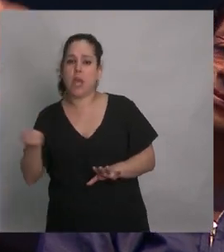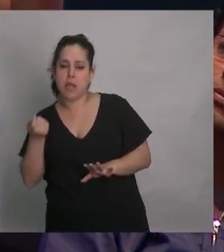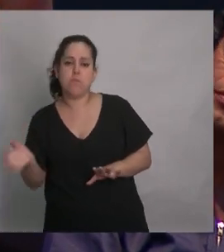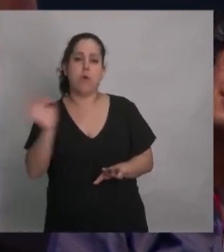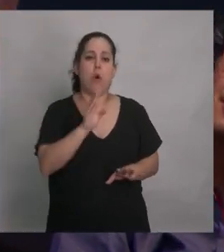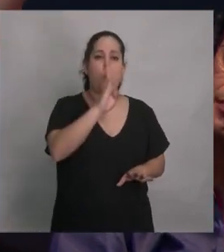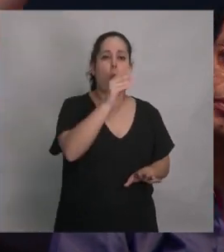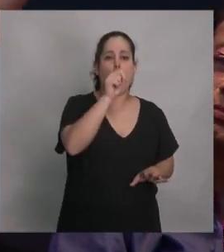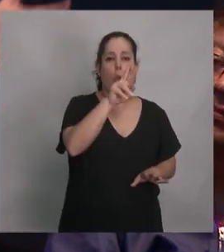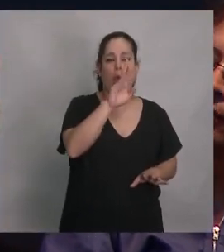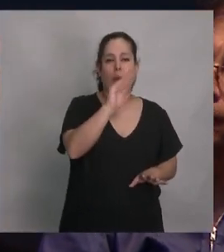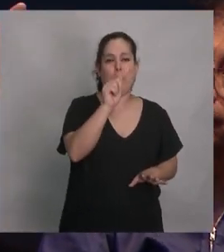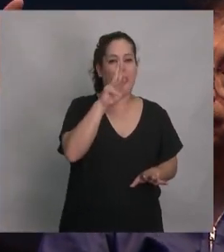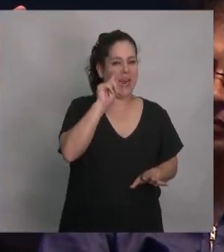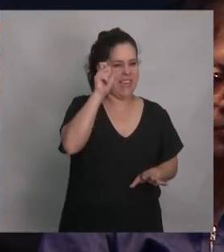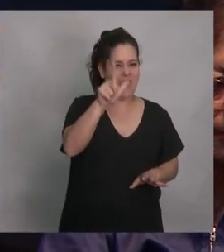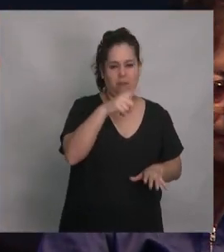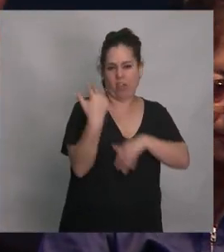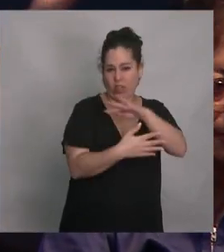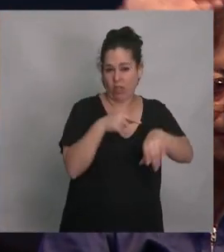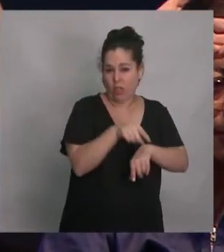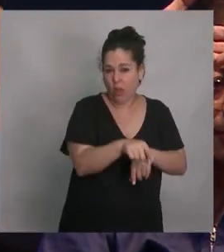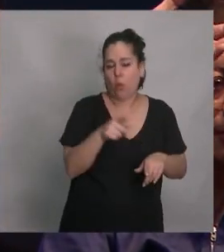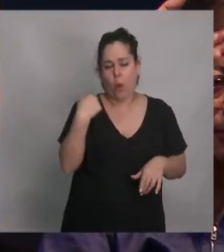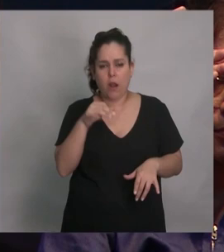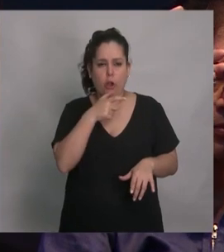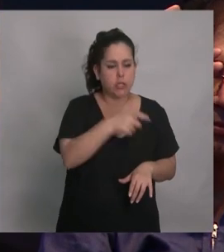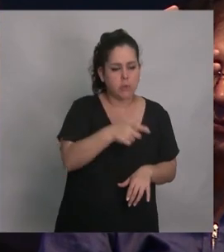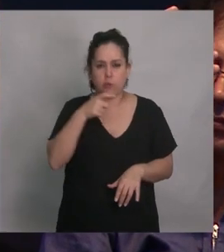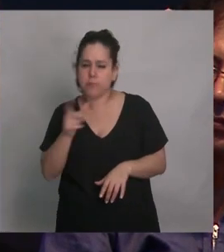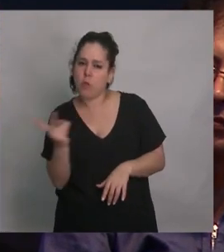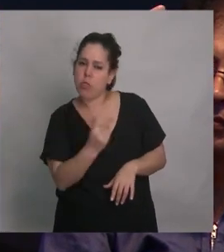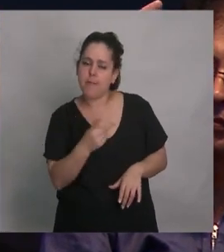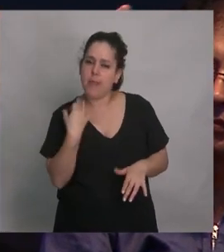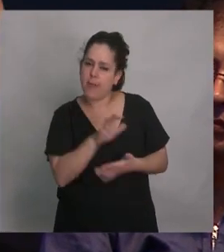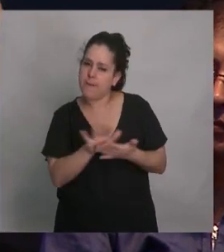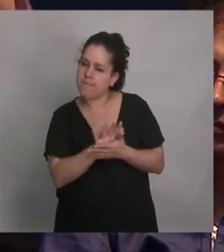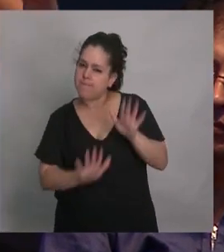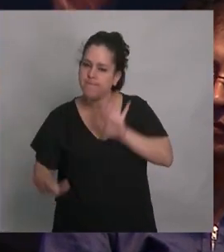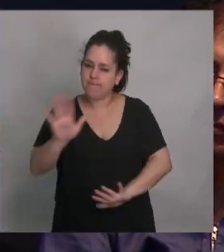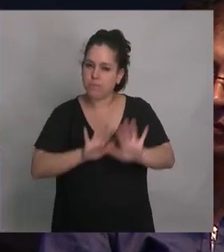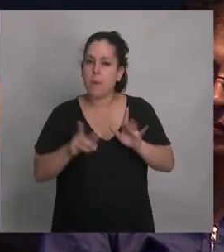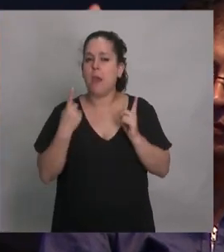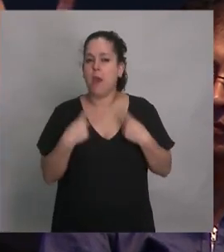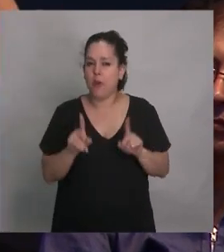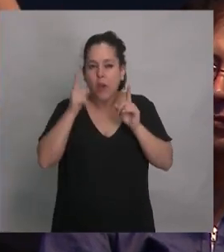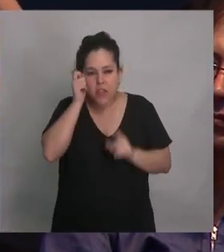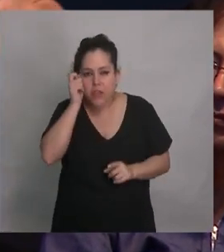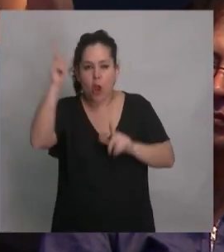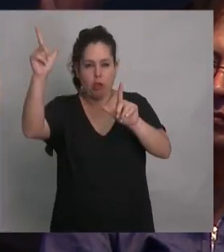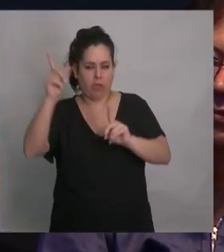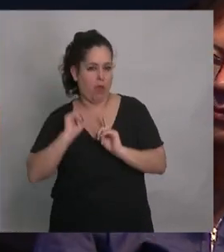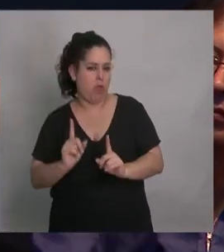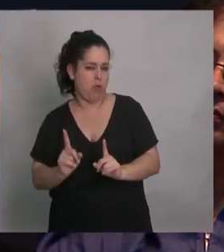reinvent concepts, but it still a project. It is project of social rights, of radical